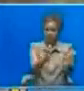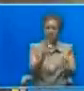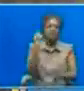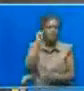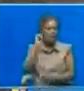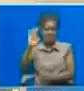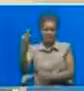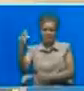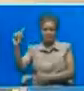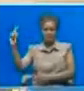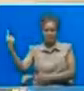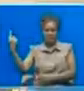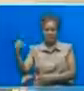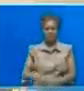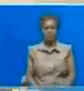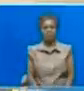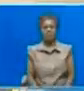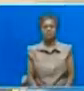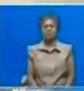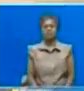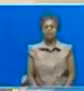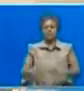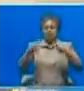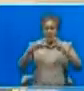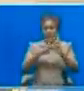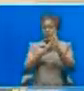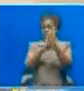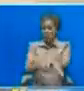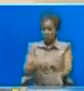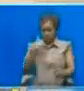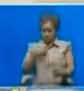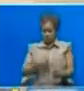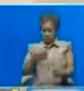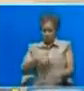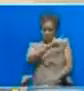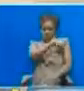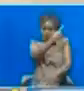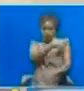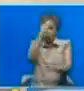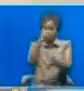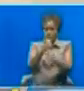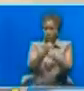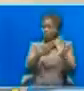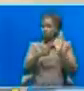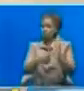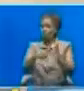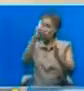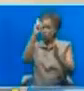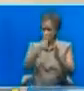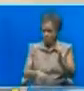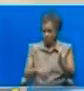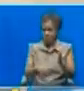on the 31st. A post-mortem report conducted at the Moi Teaching and Referral Eldoret Mortuary by